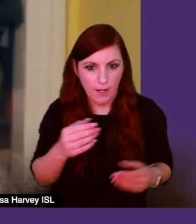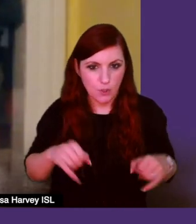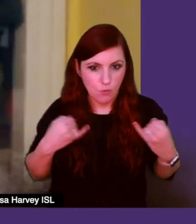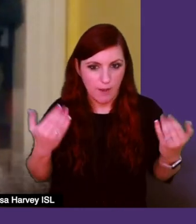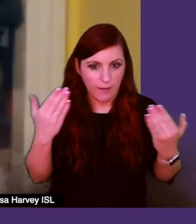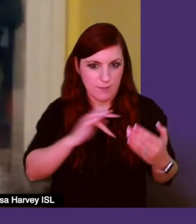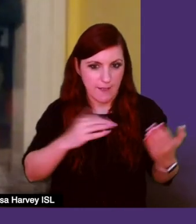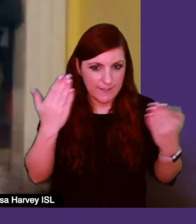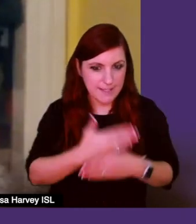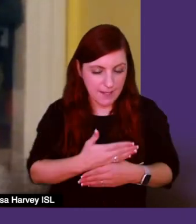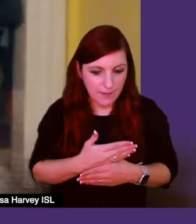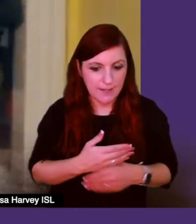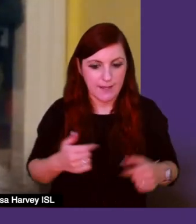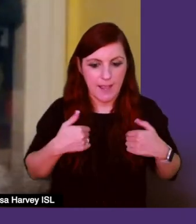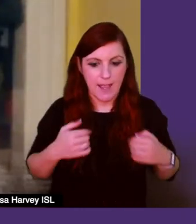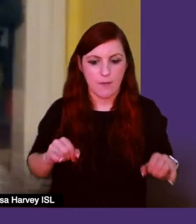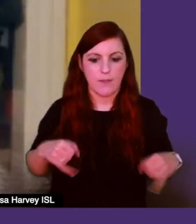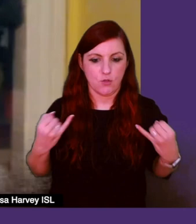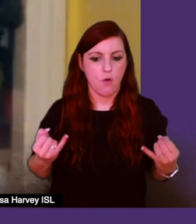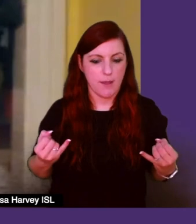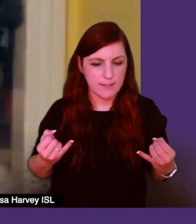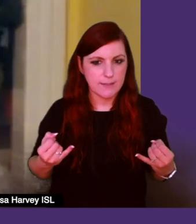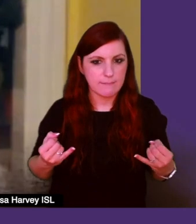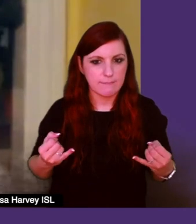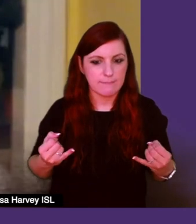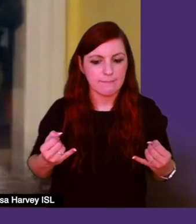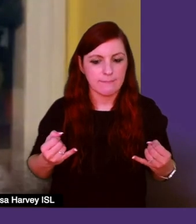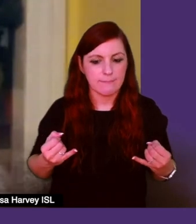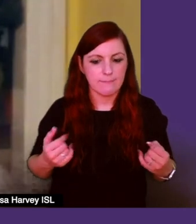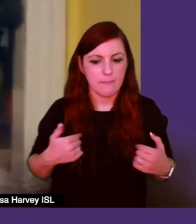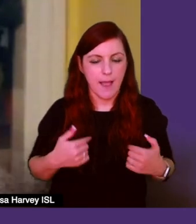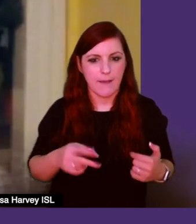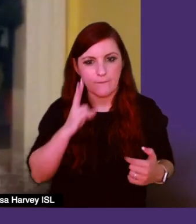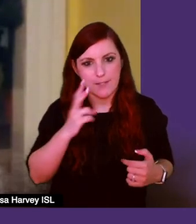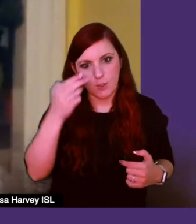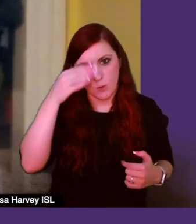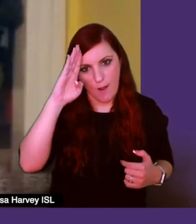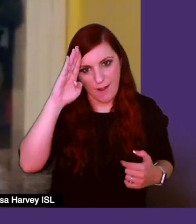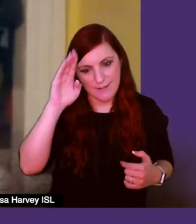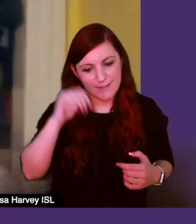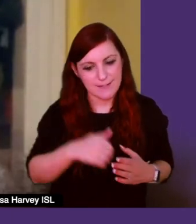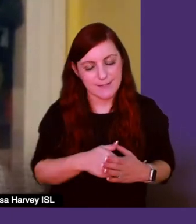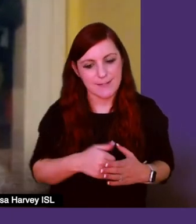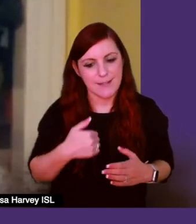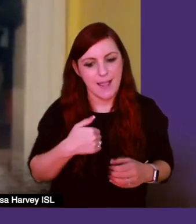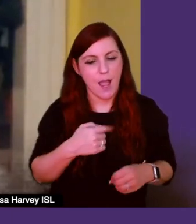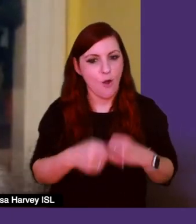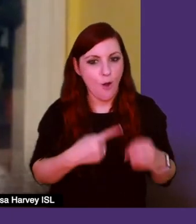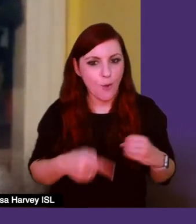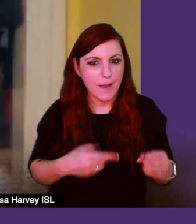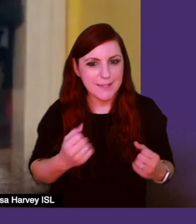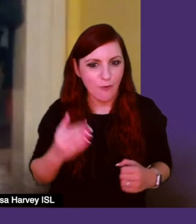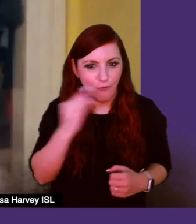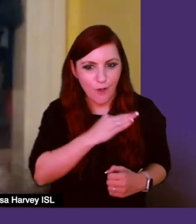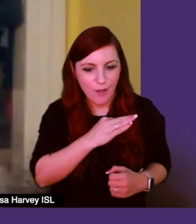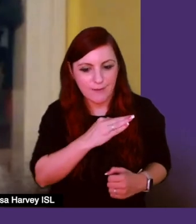time tonight. I enjoy my visit to Ireland. I always